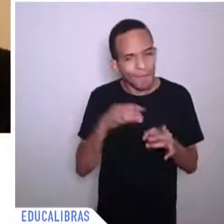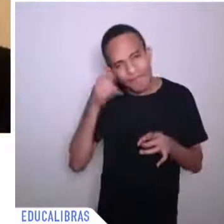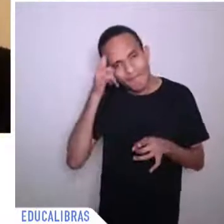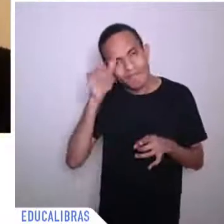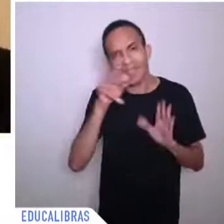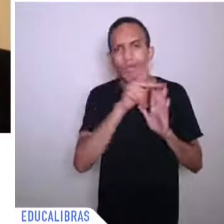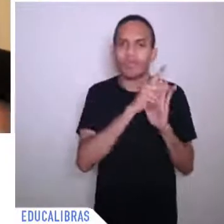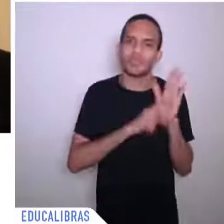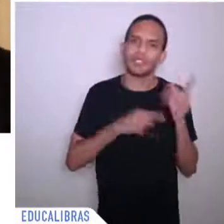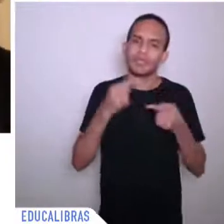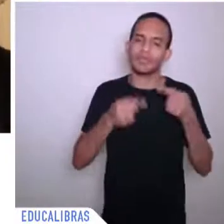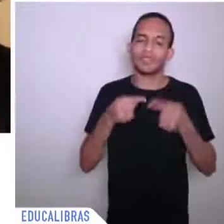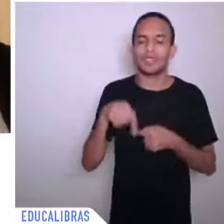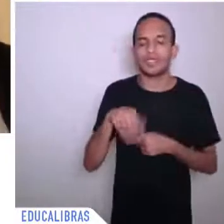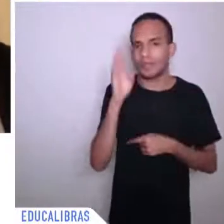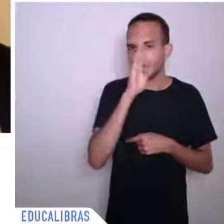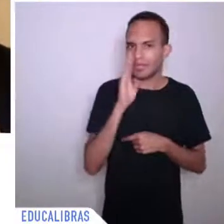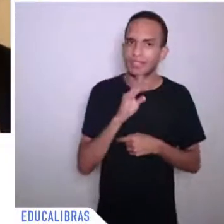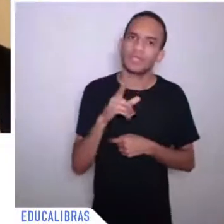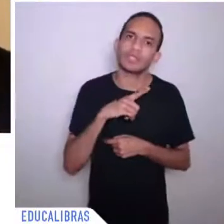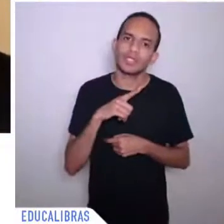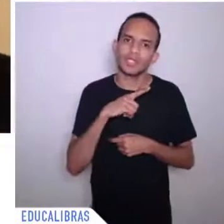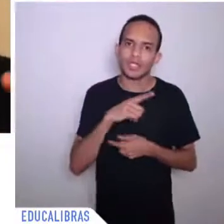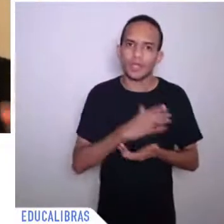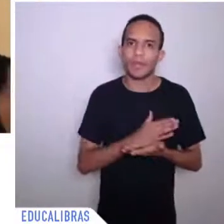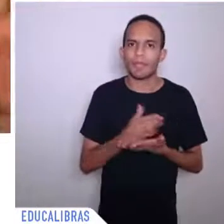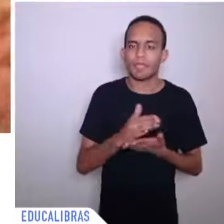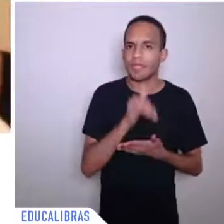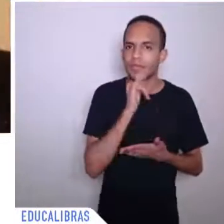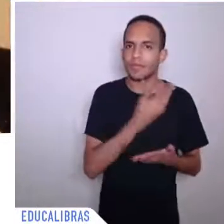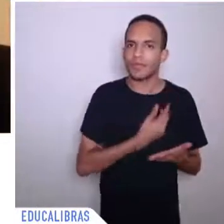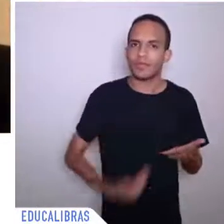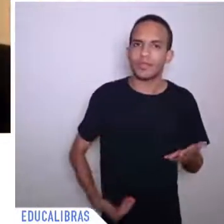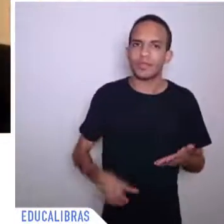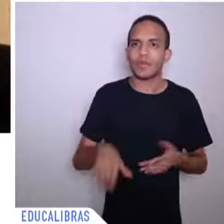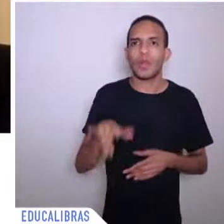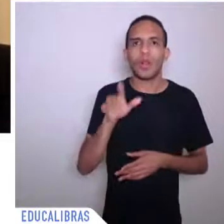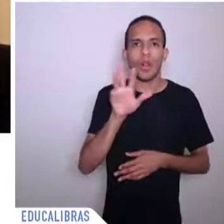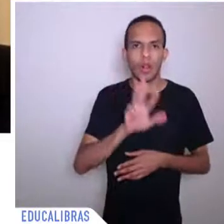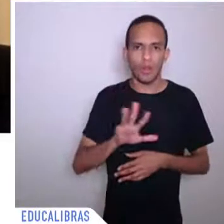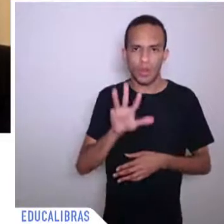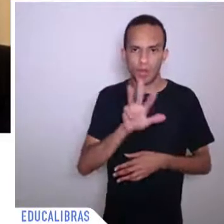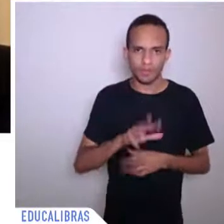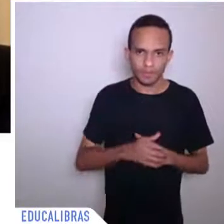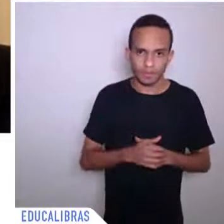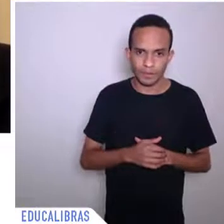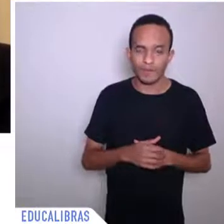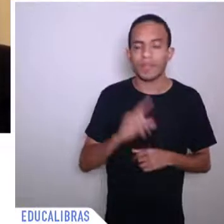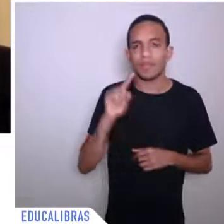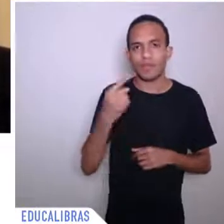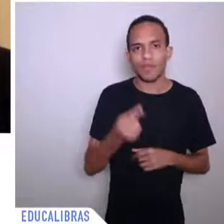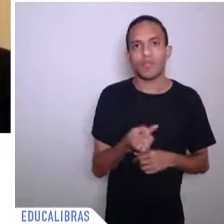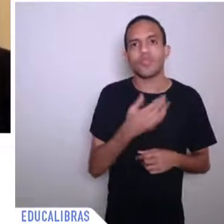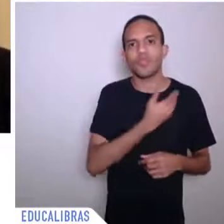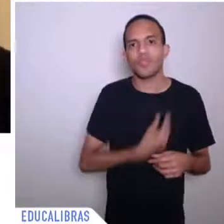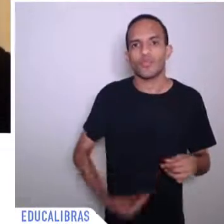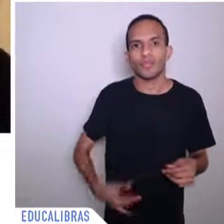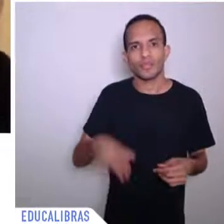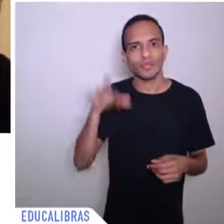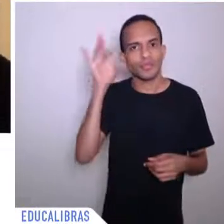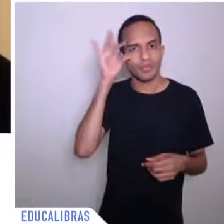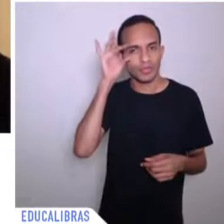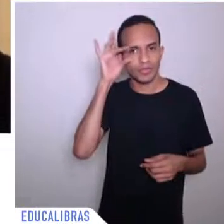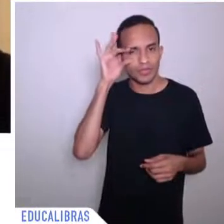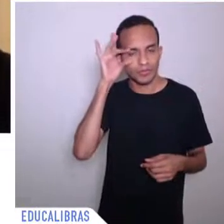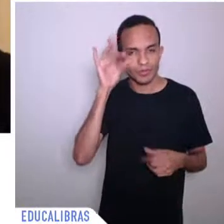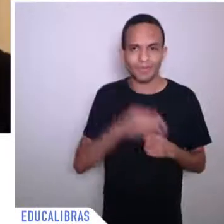it. This was used to fight everything that we were working with, starting with Lula